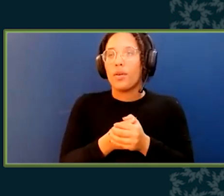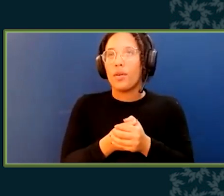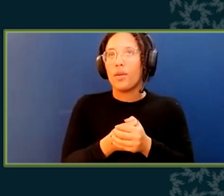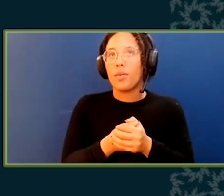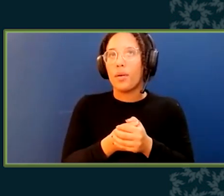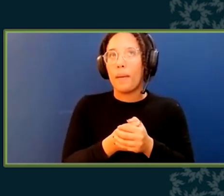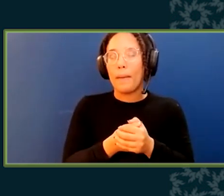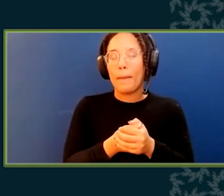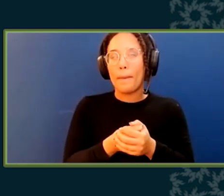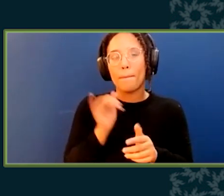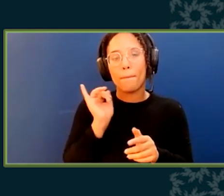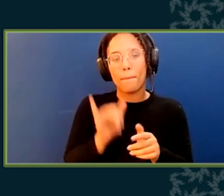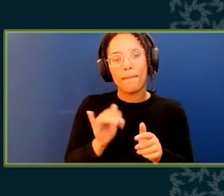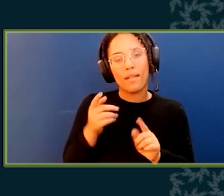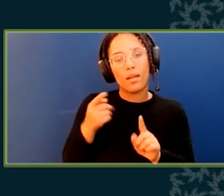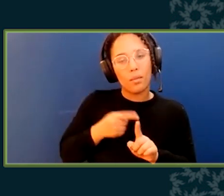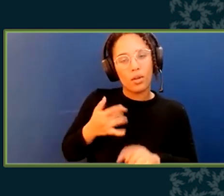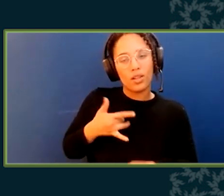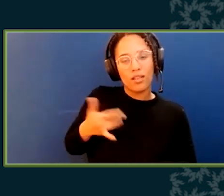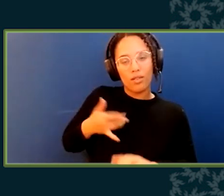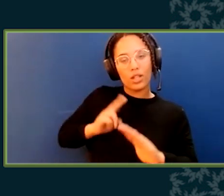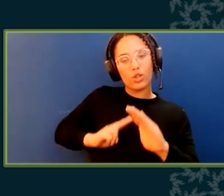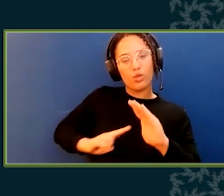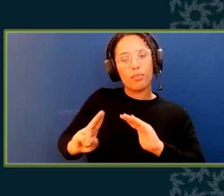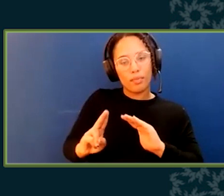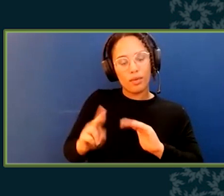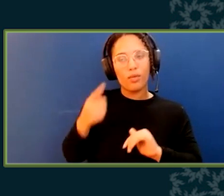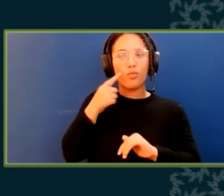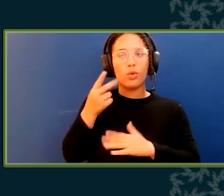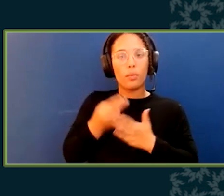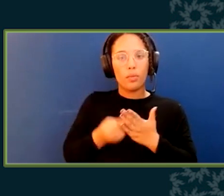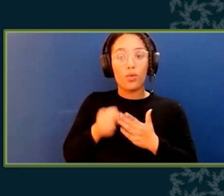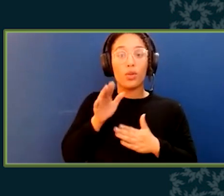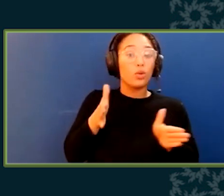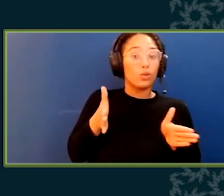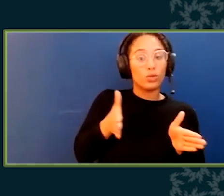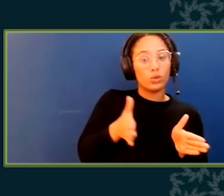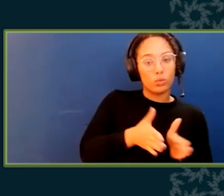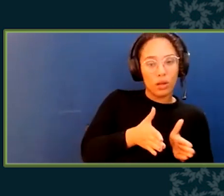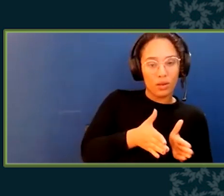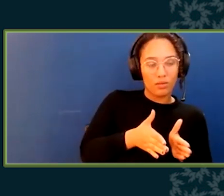both your smallness and your largeness in the span of human history.